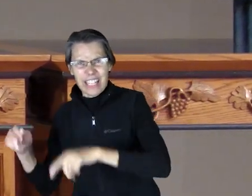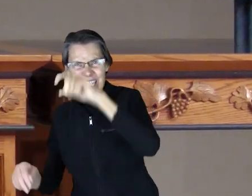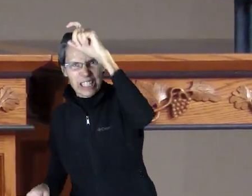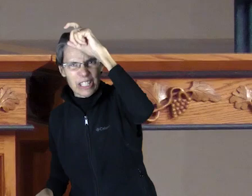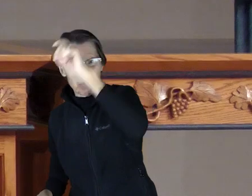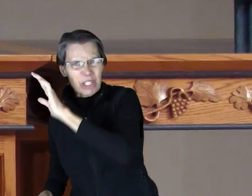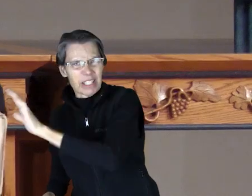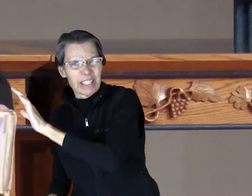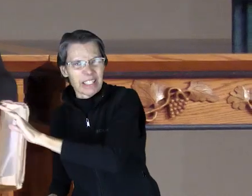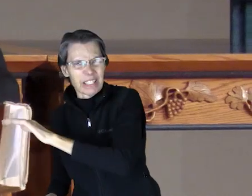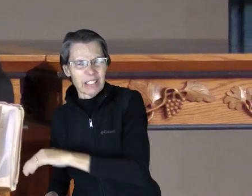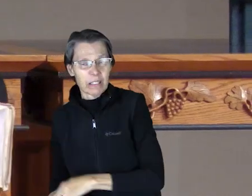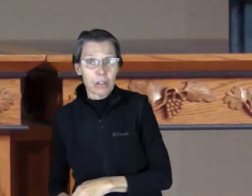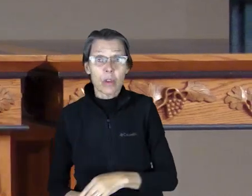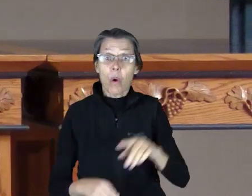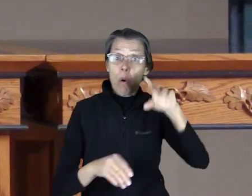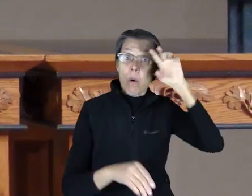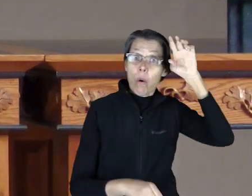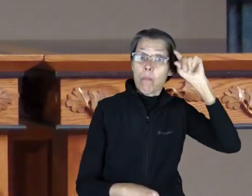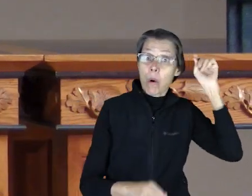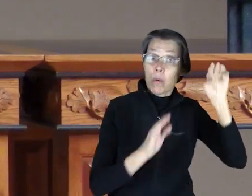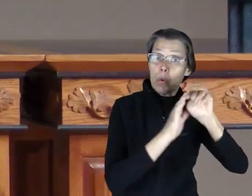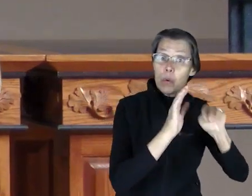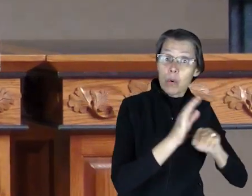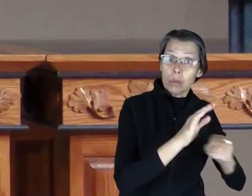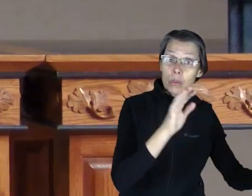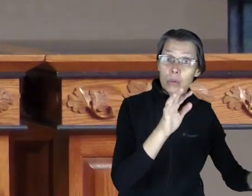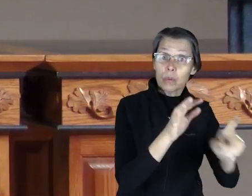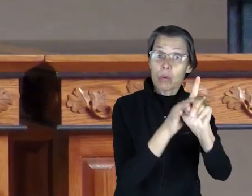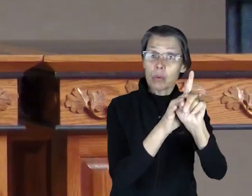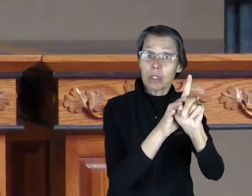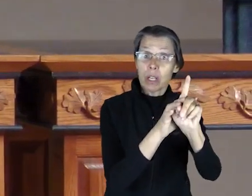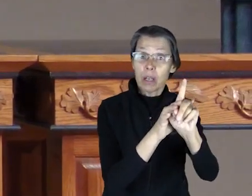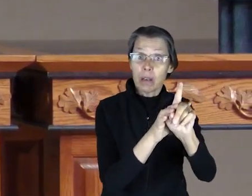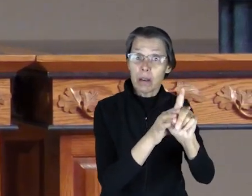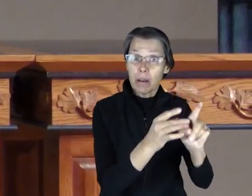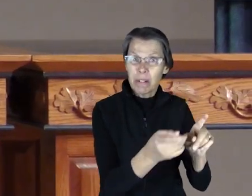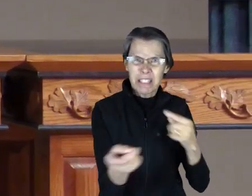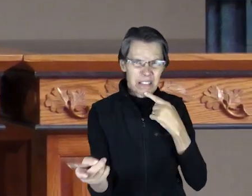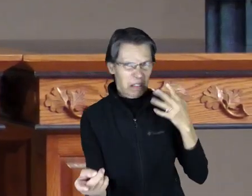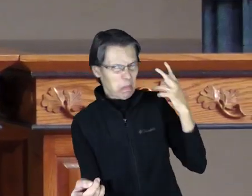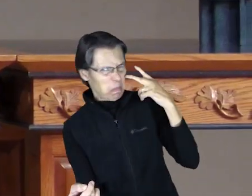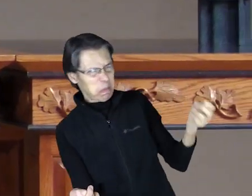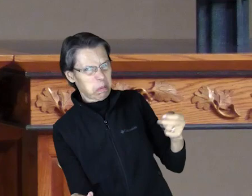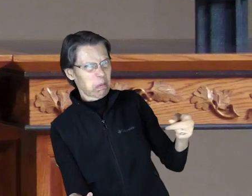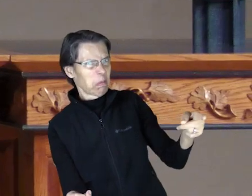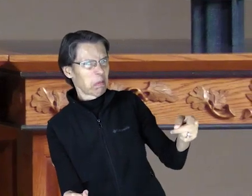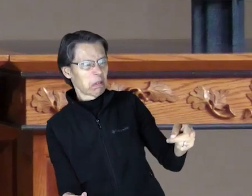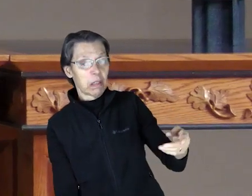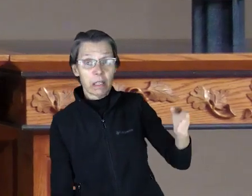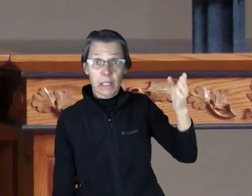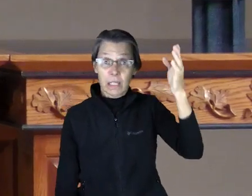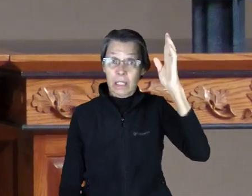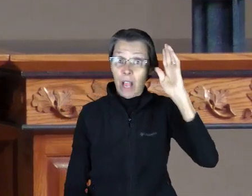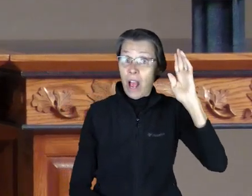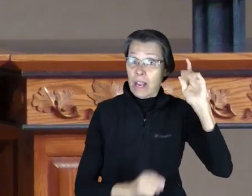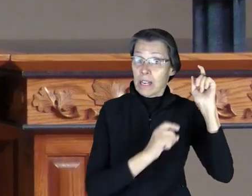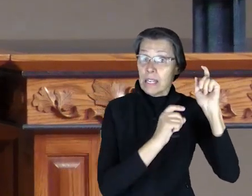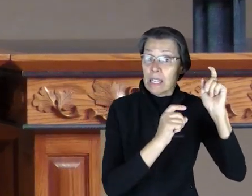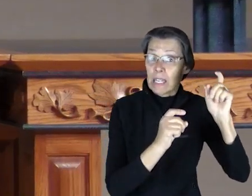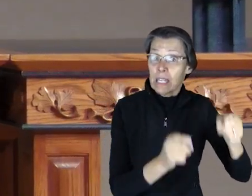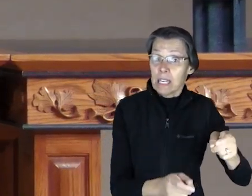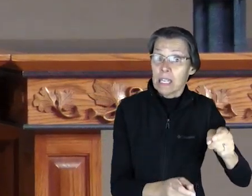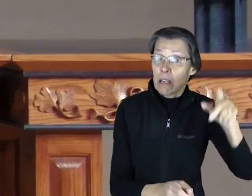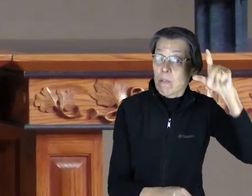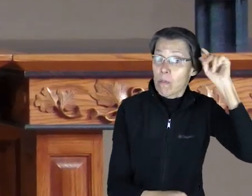Here comes Moses, and they say, "Why should we believe you?" And God has given Moses a staff and has said, "When anybody disbelieves you, throw the